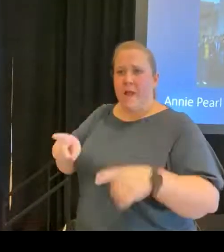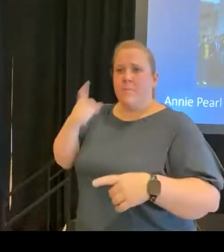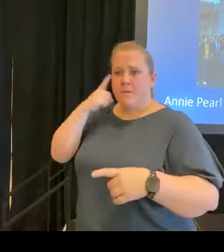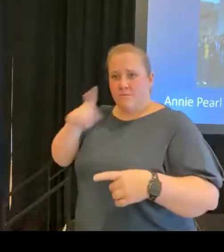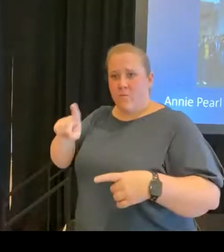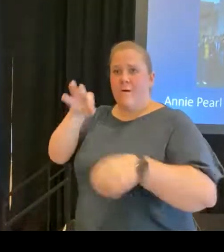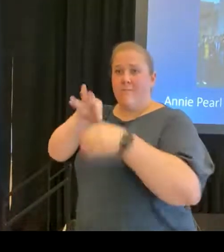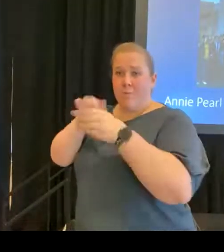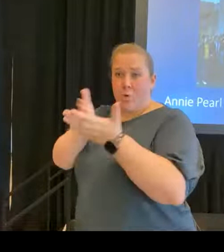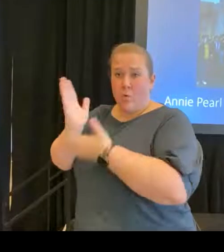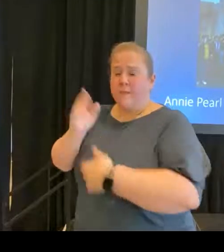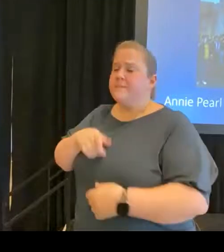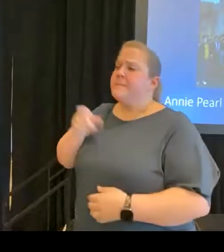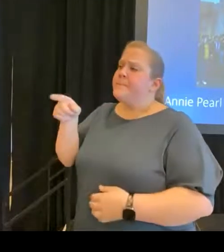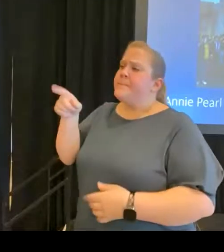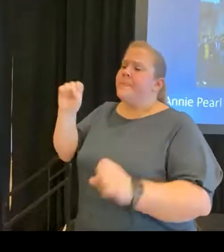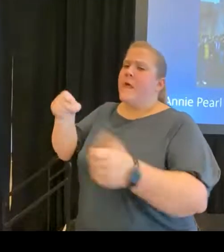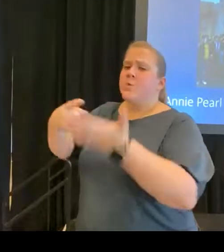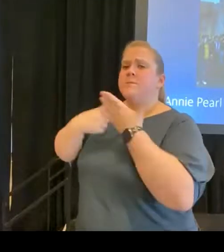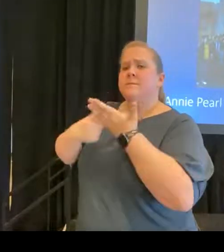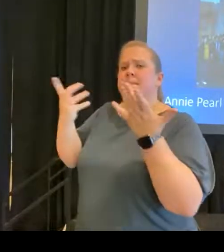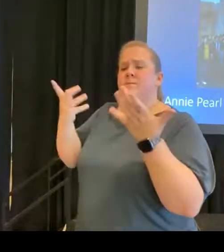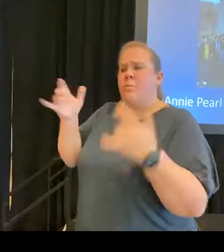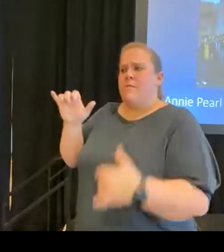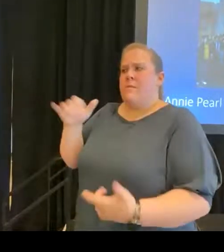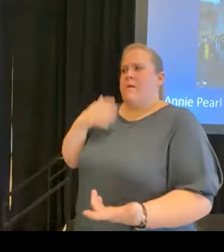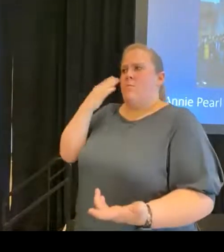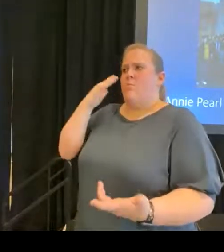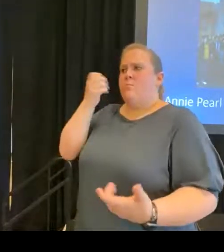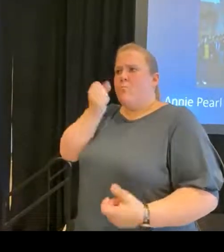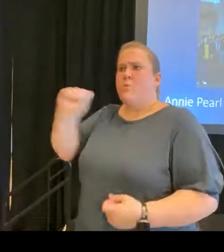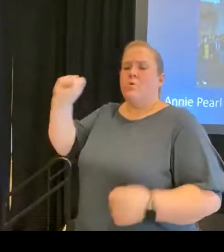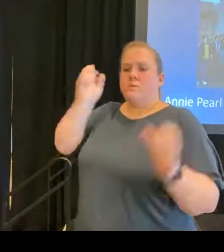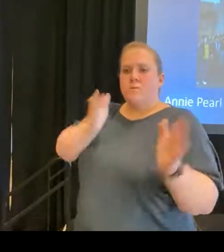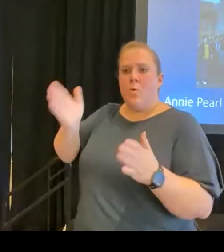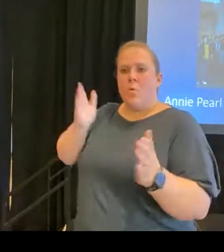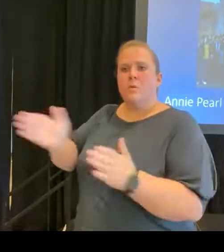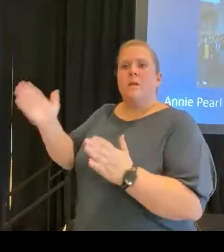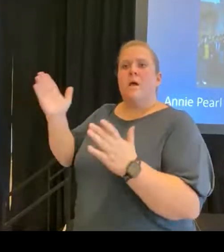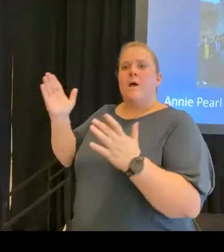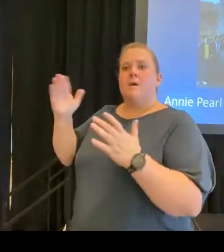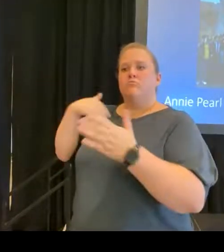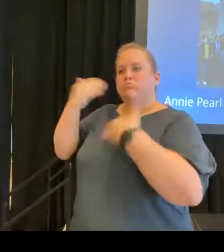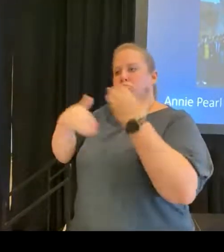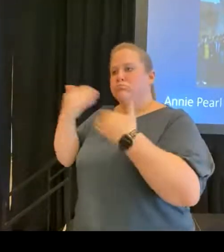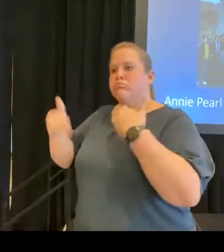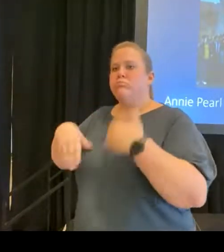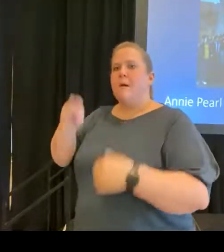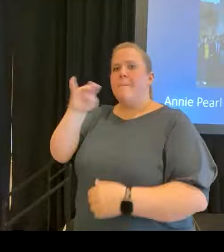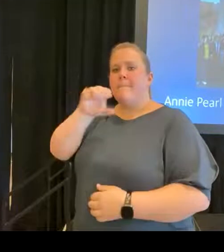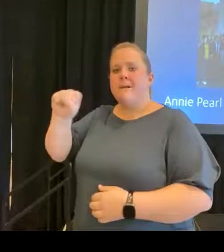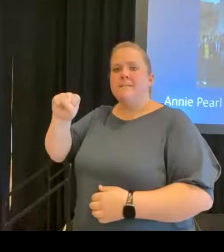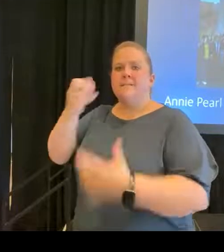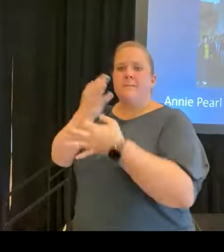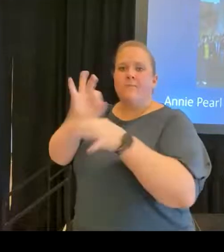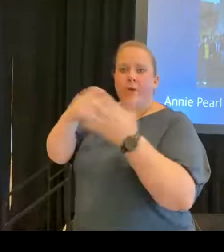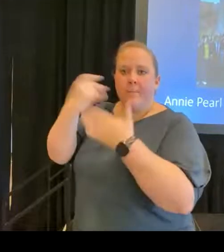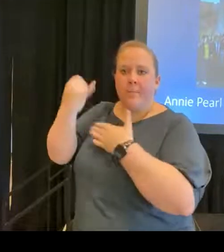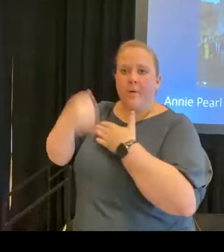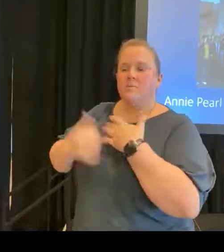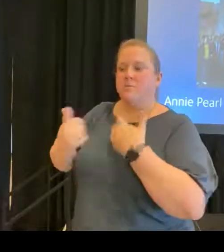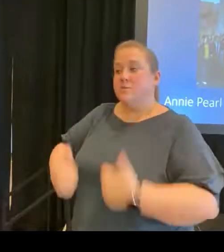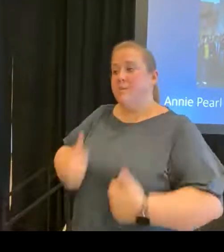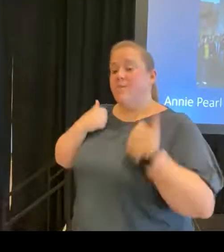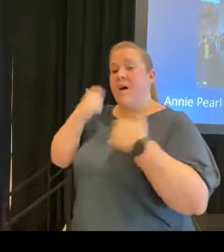voting rights. Can you talk about what it was like protesting and organizing, going through the Mississippi Freedom Project, surviving